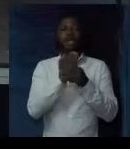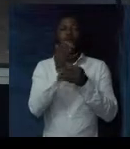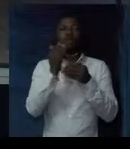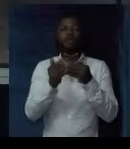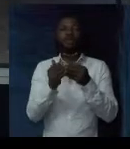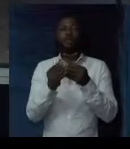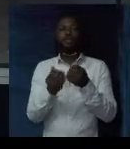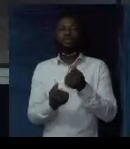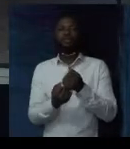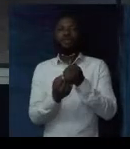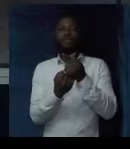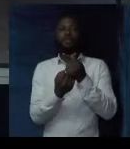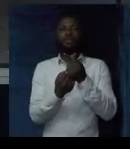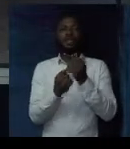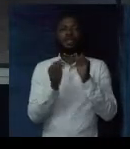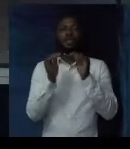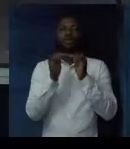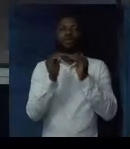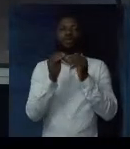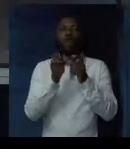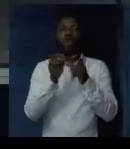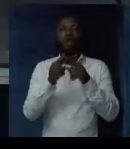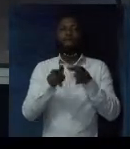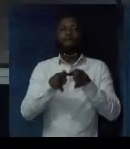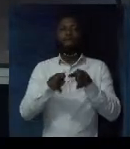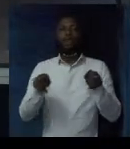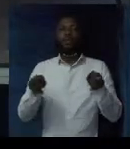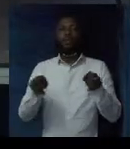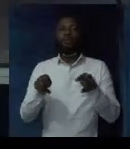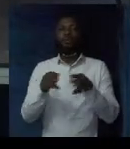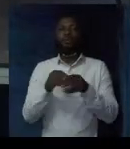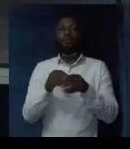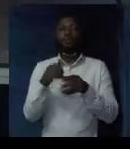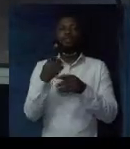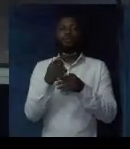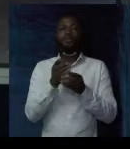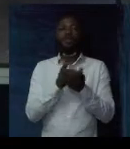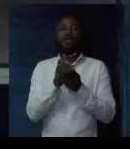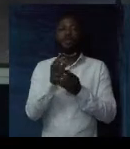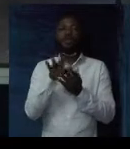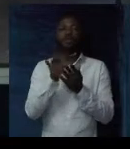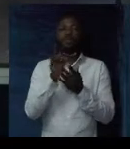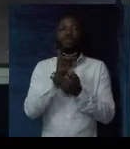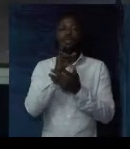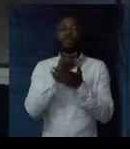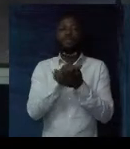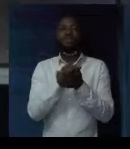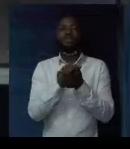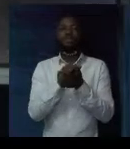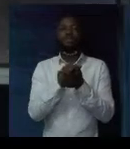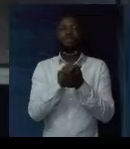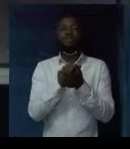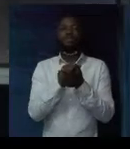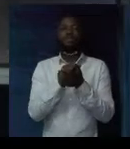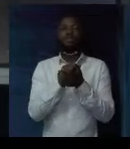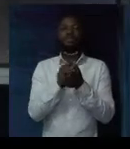Are they complementary, supplementary, equal, or parallel? Well, the correct option is that